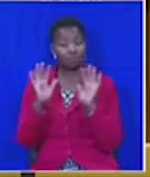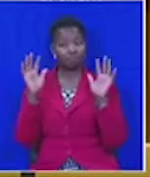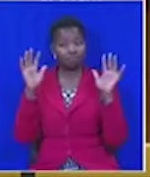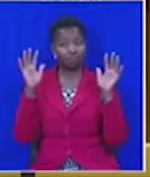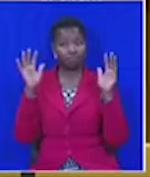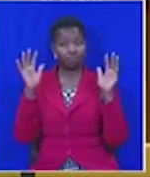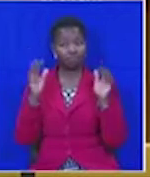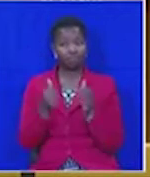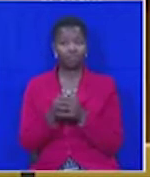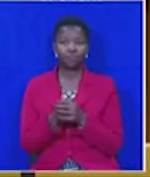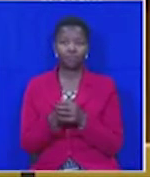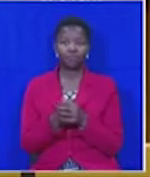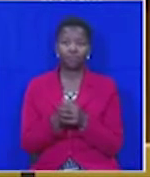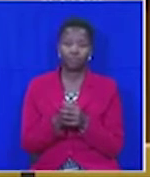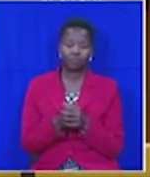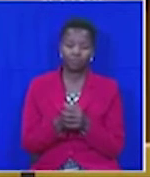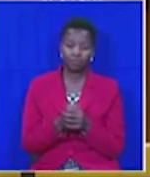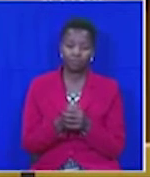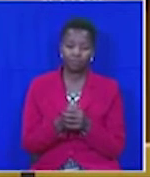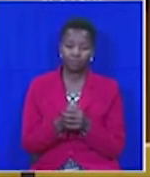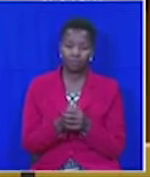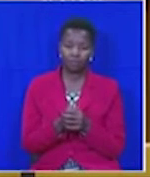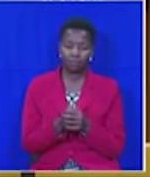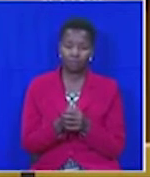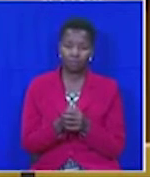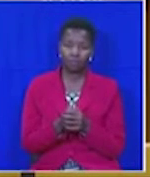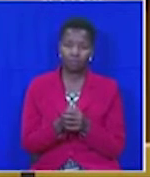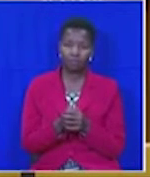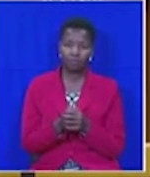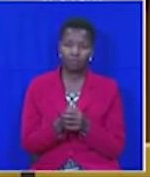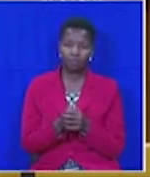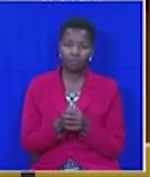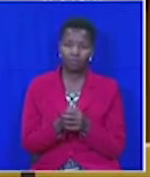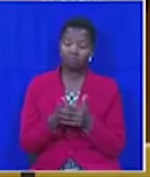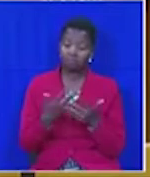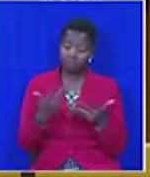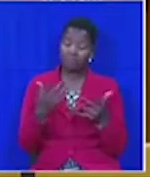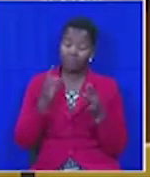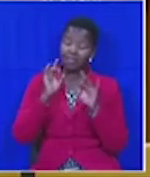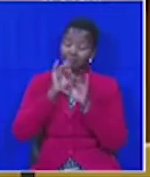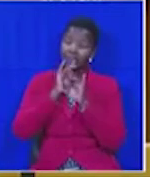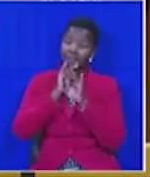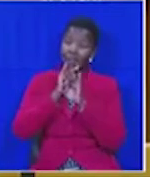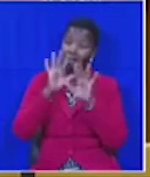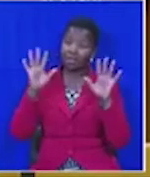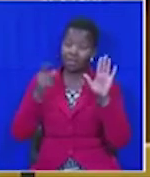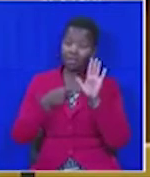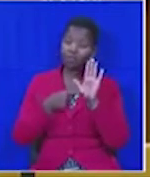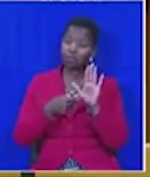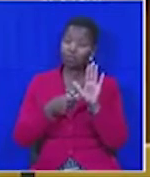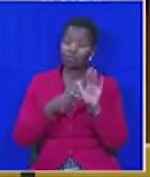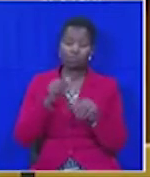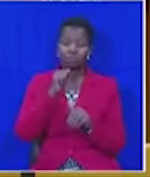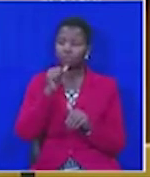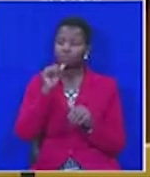Swilo leswi swi komba kahle ku ri hambiloko vanhu vo tshama va karhi va vulavula va sapatela va sandza va endla mihlolo